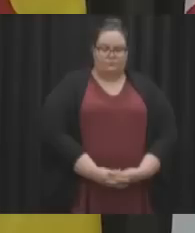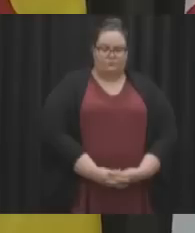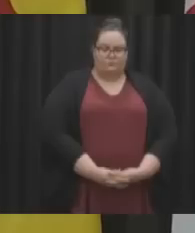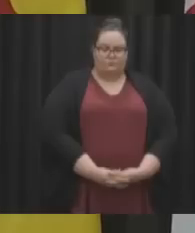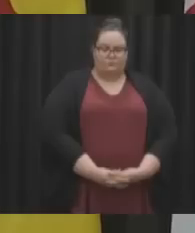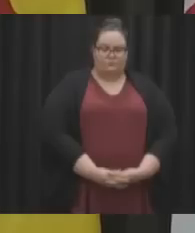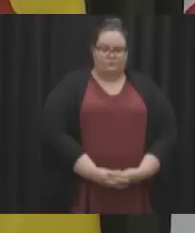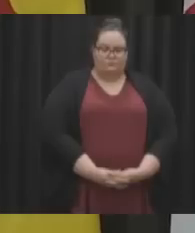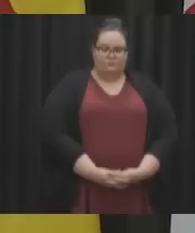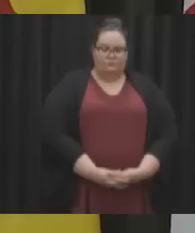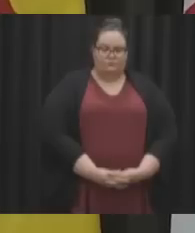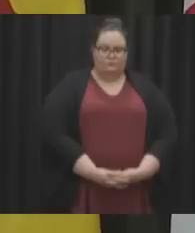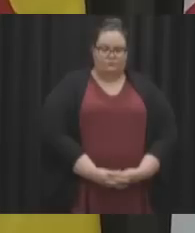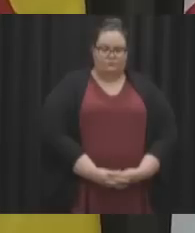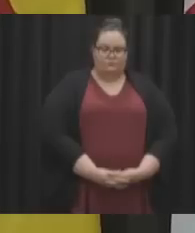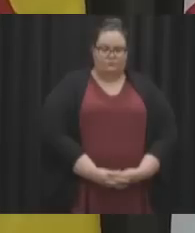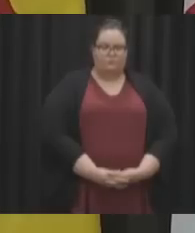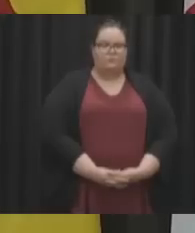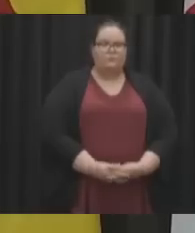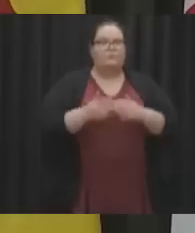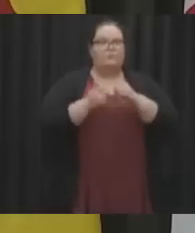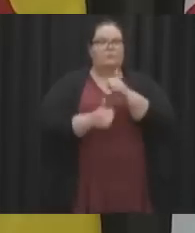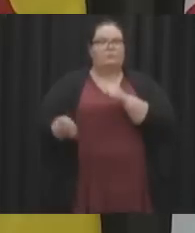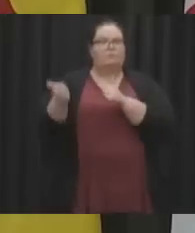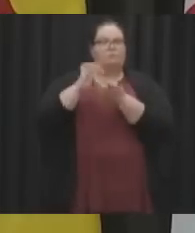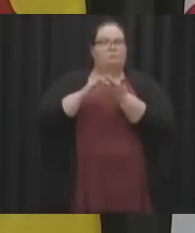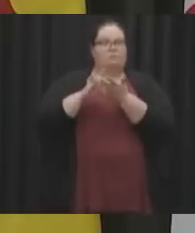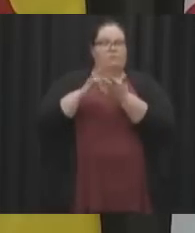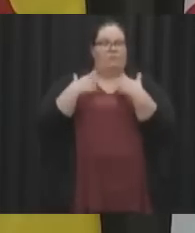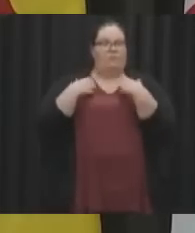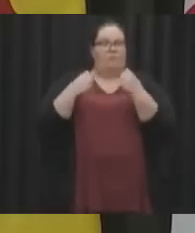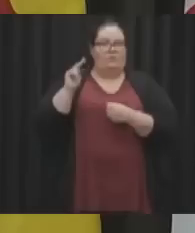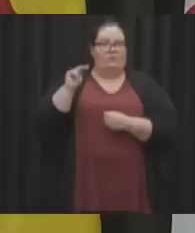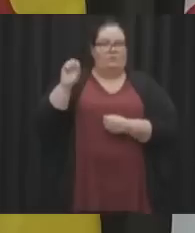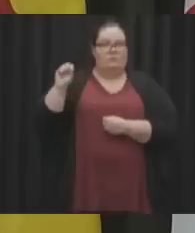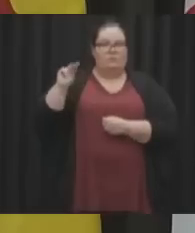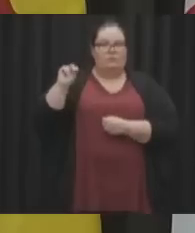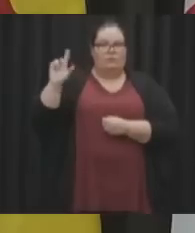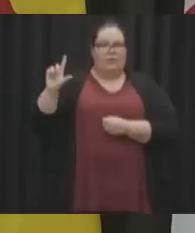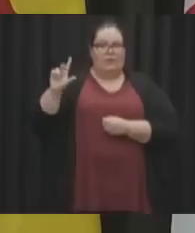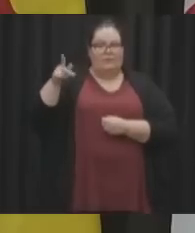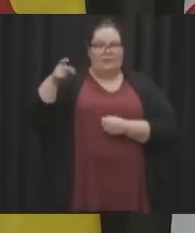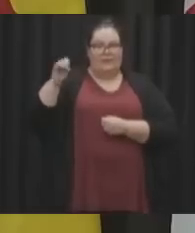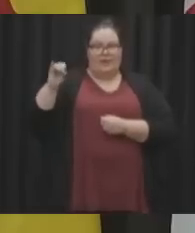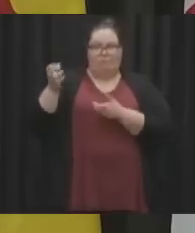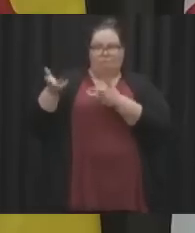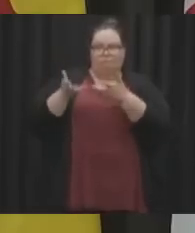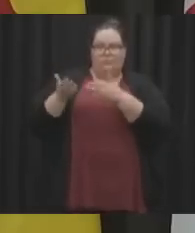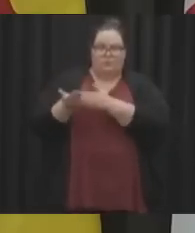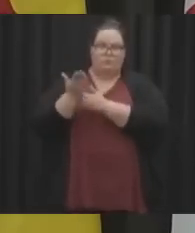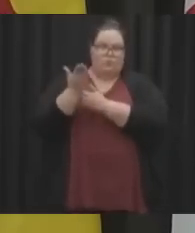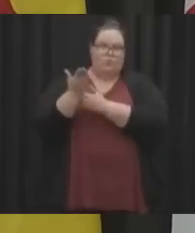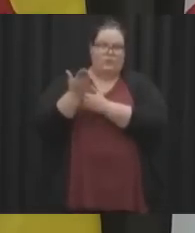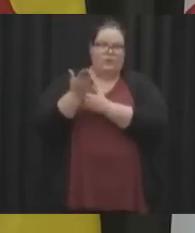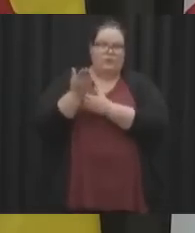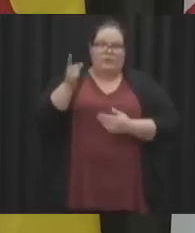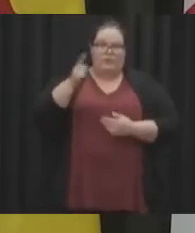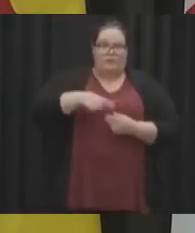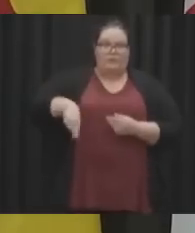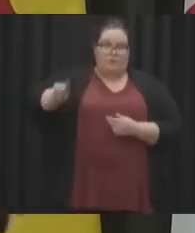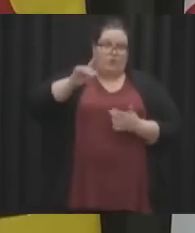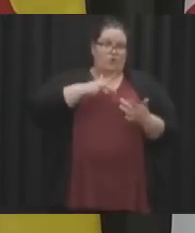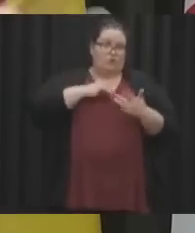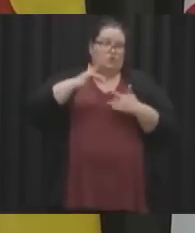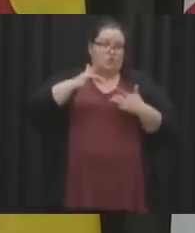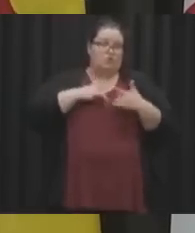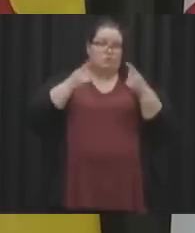they are aware that there are probably many people from their provinces who have come here for Thanksgiving. And I assured them that I would let them know that I would